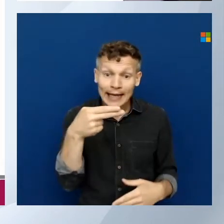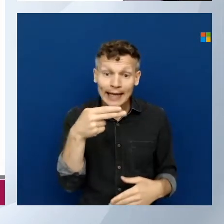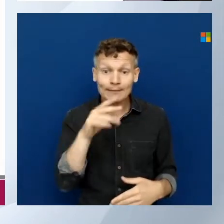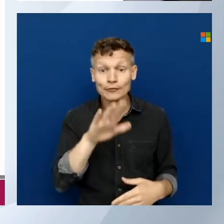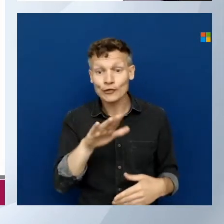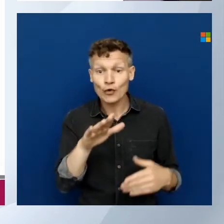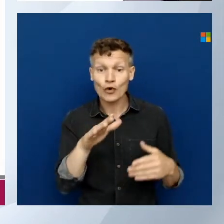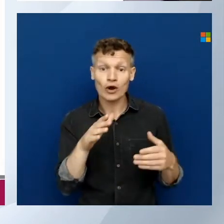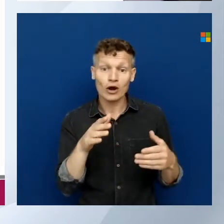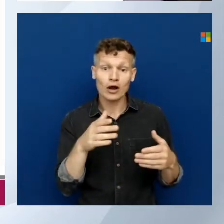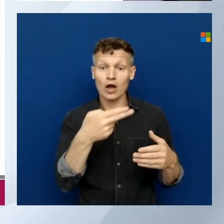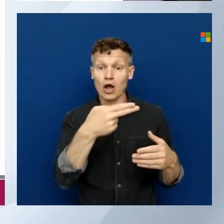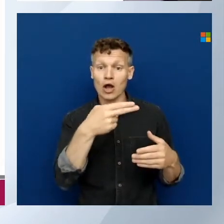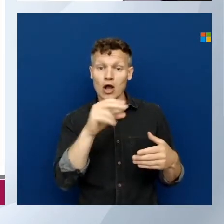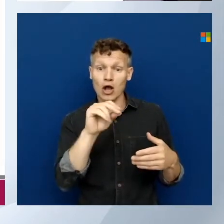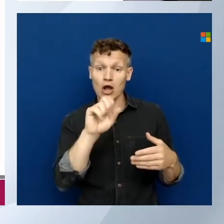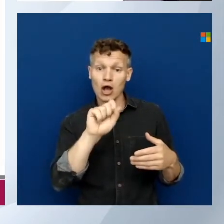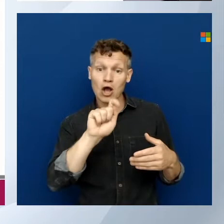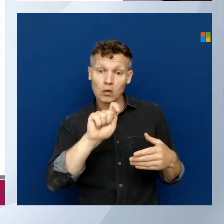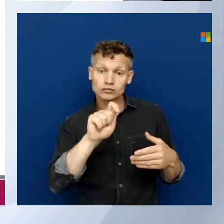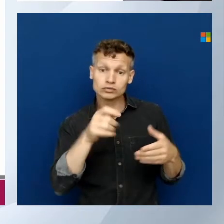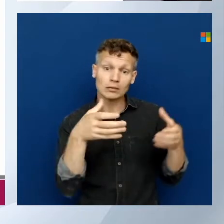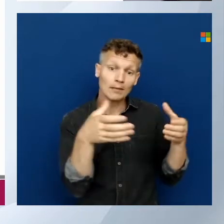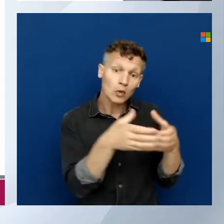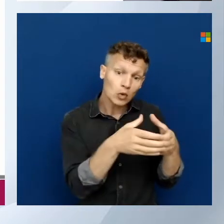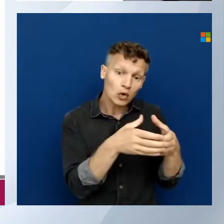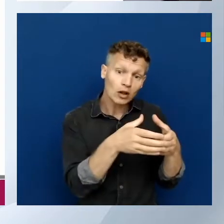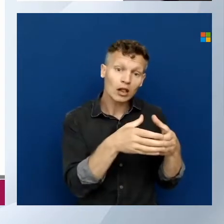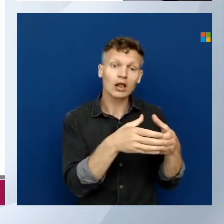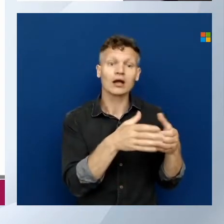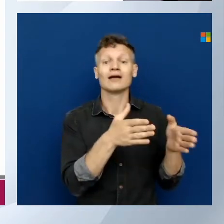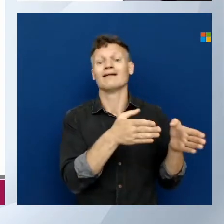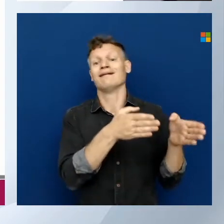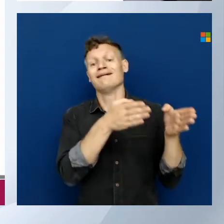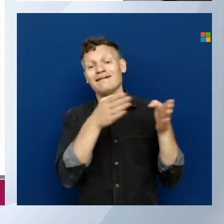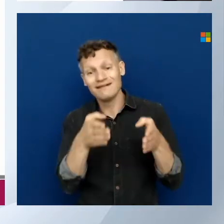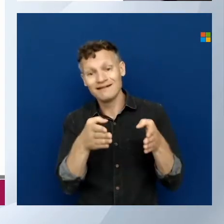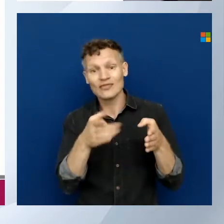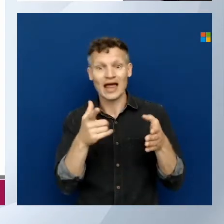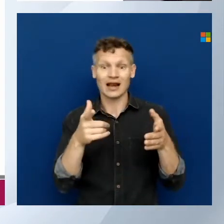focusing on your virtual machines itself, on the host pool,